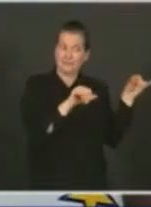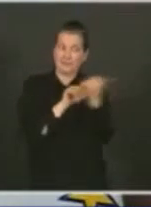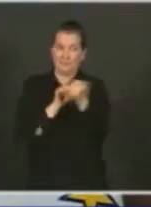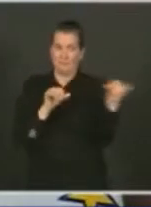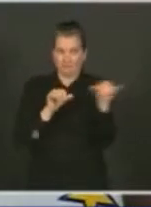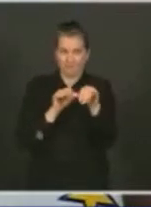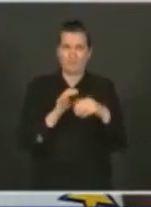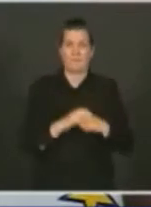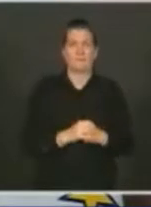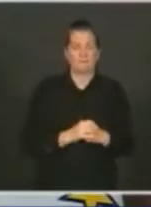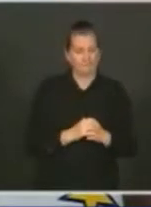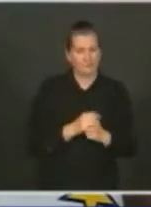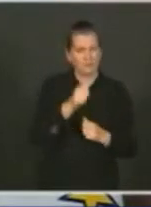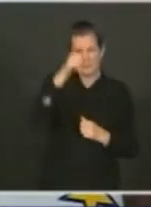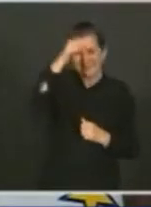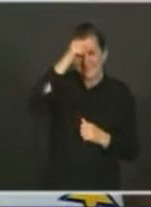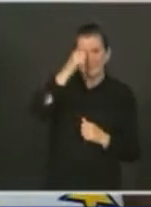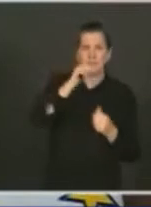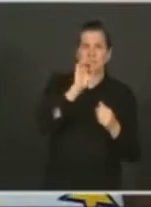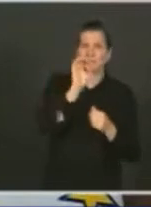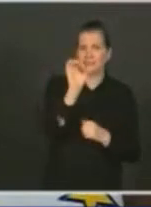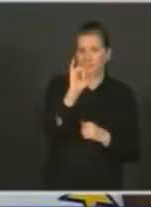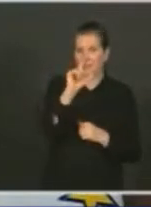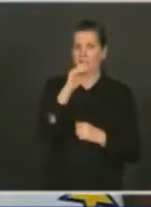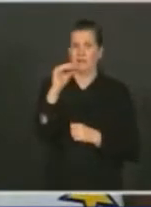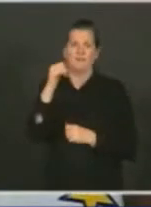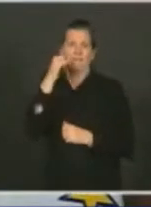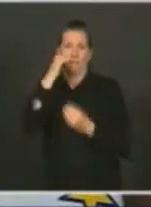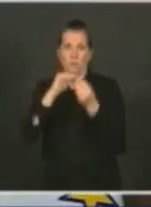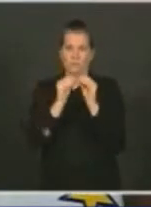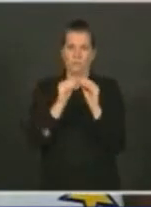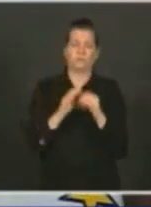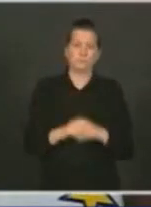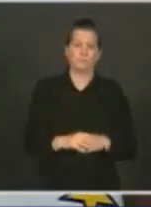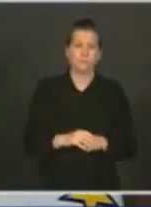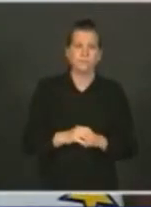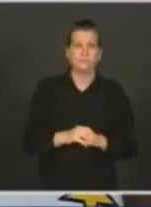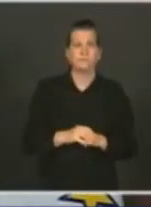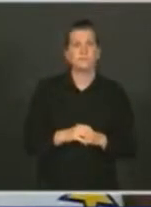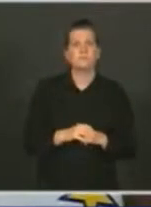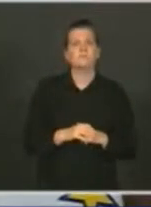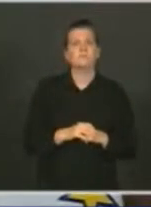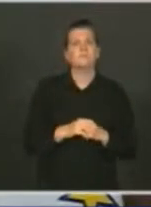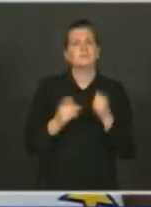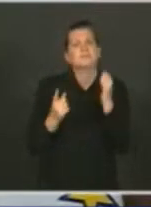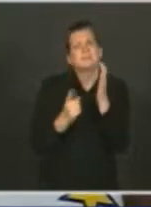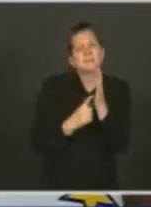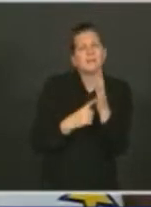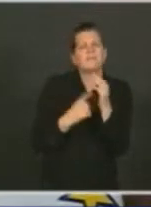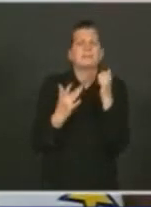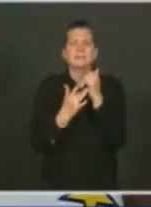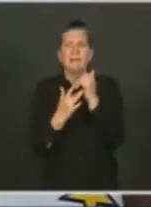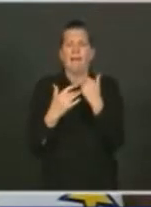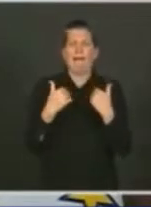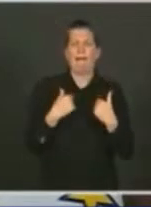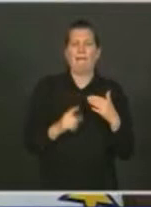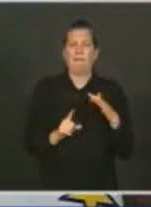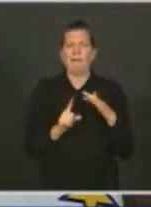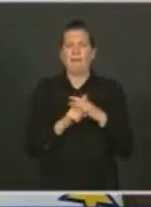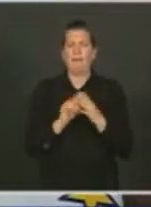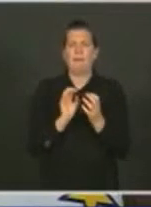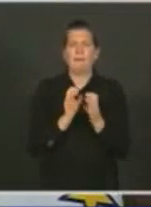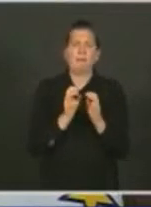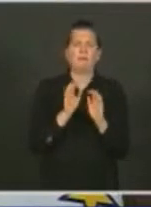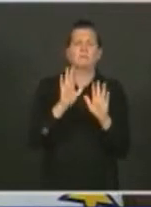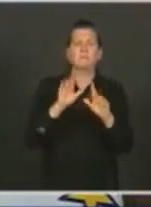If it doesn't work, and I'm sure there'll be glitches, and I'm sorry, and we'll work to fix them, or if you don't get your